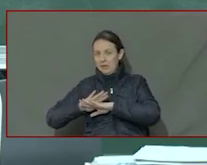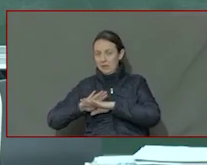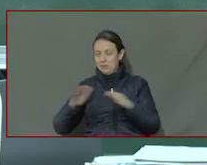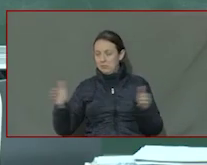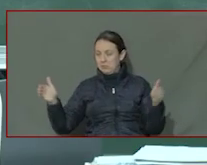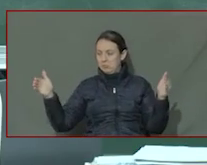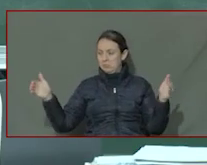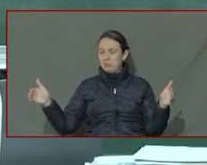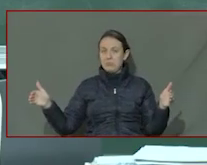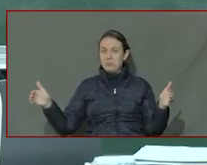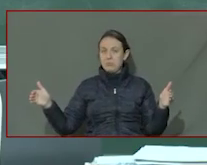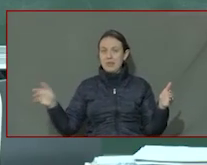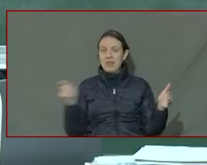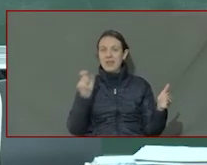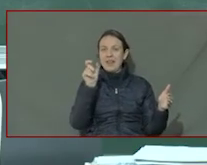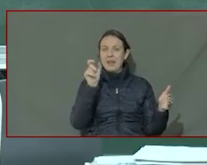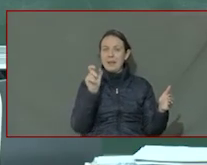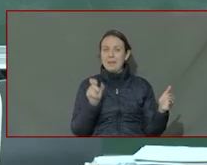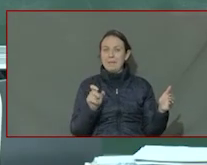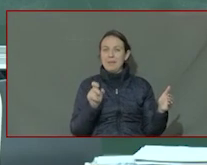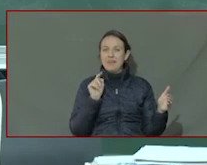where the person experienced